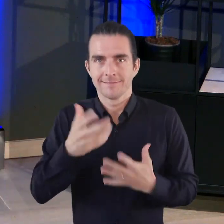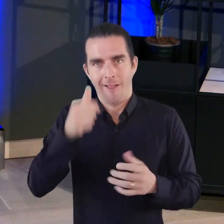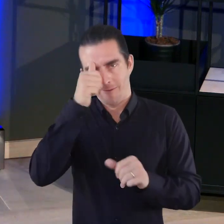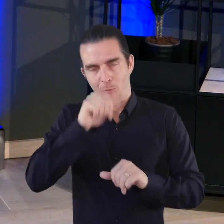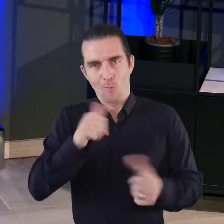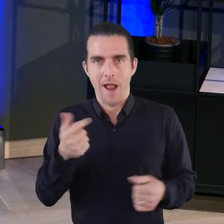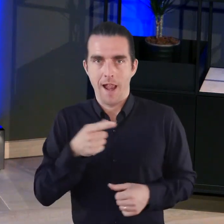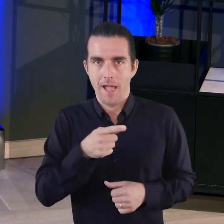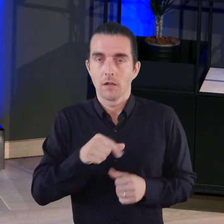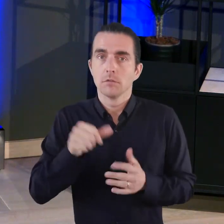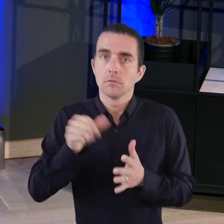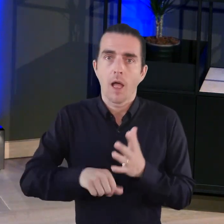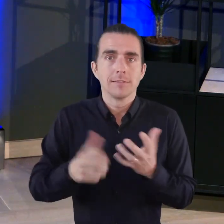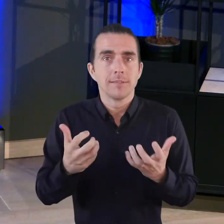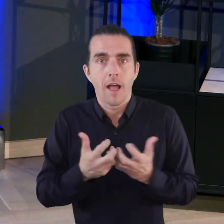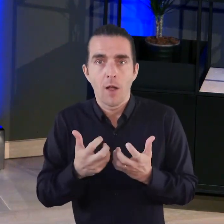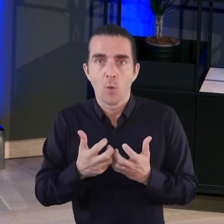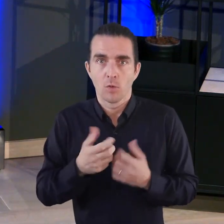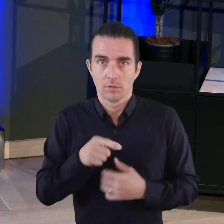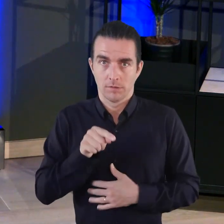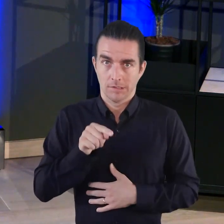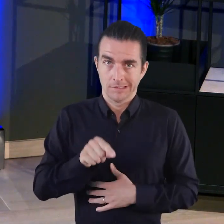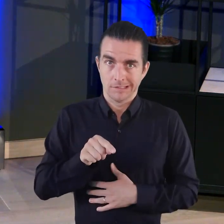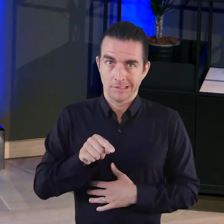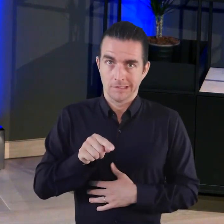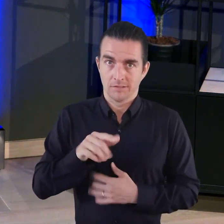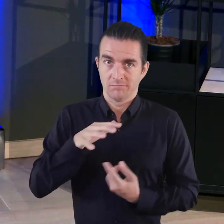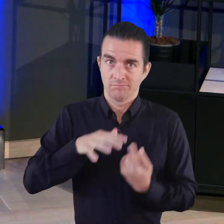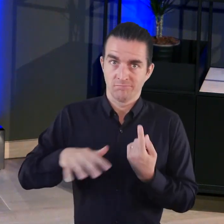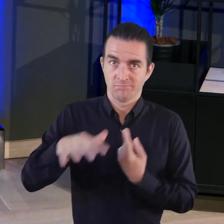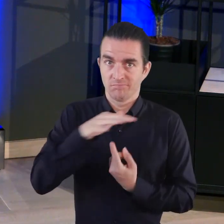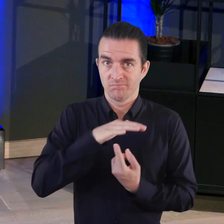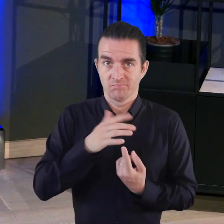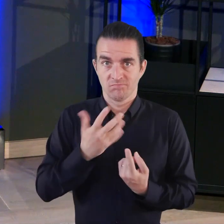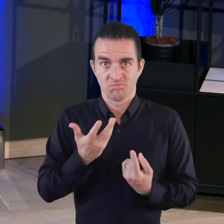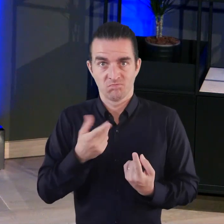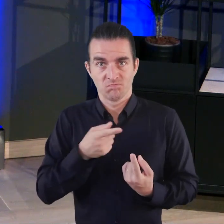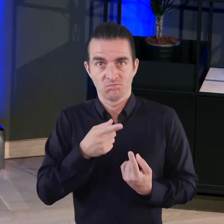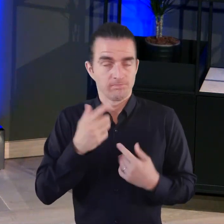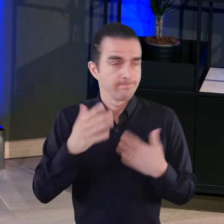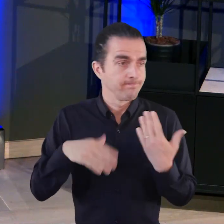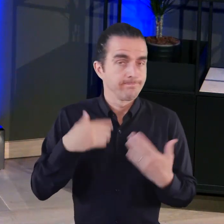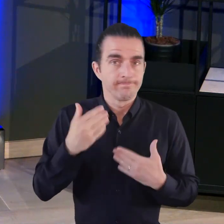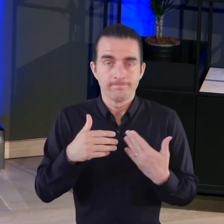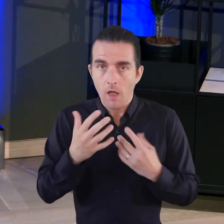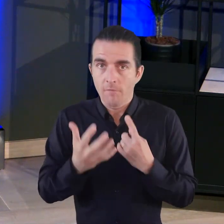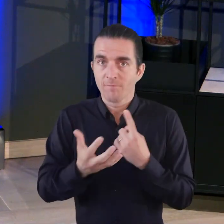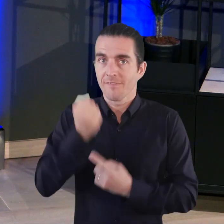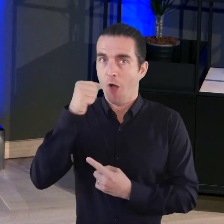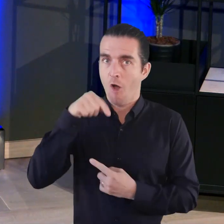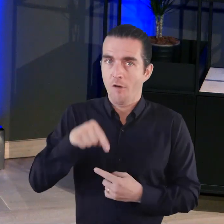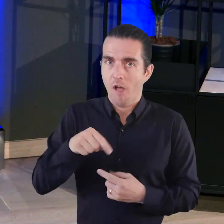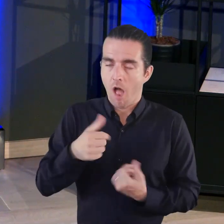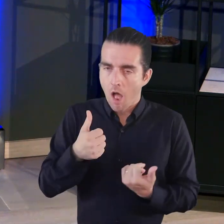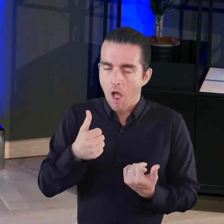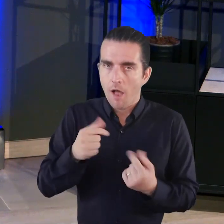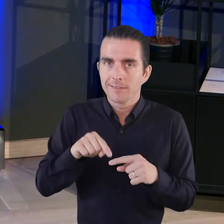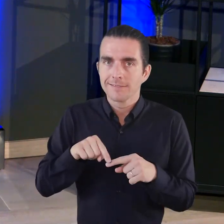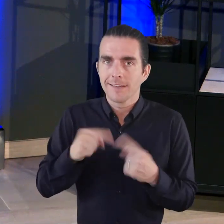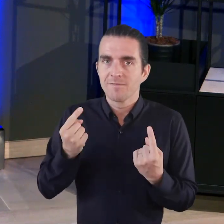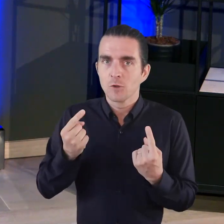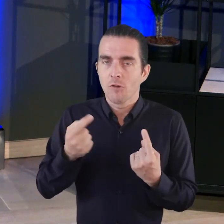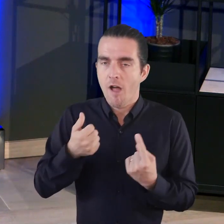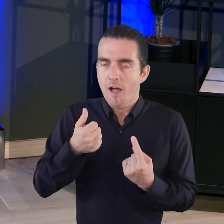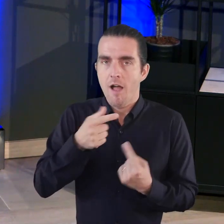by the world around him. But he found a place that offered something different when he came to a youth centre in the heart